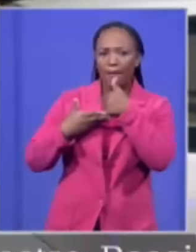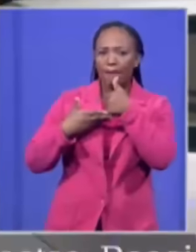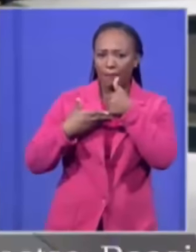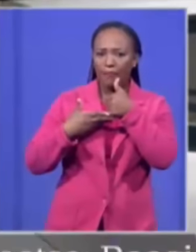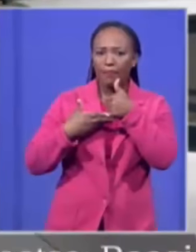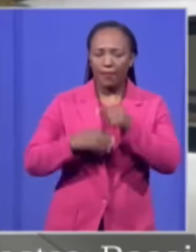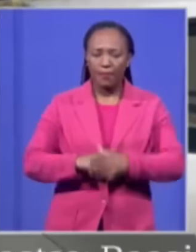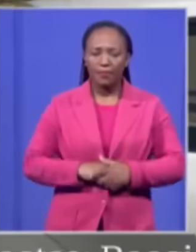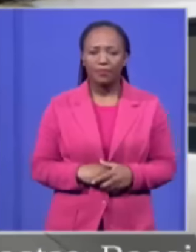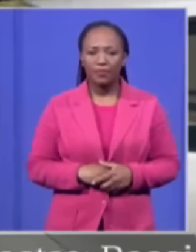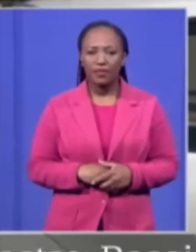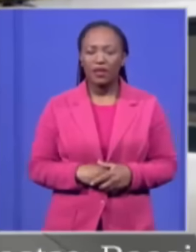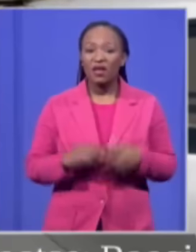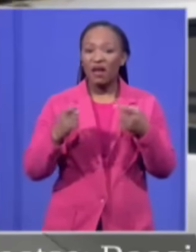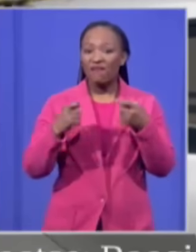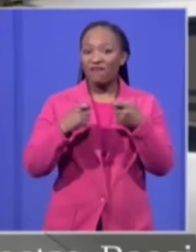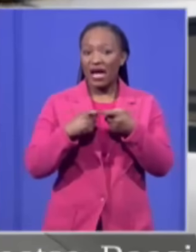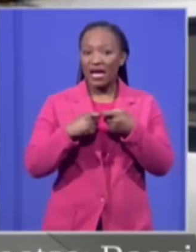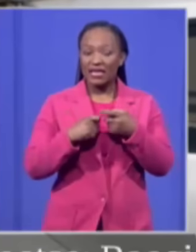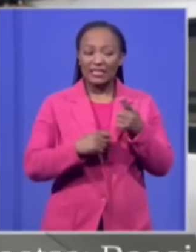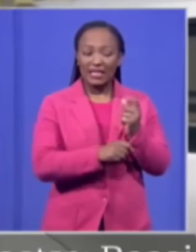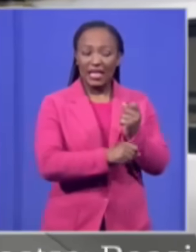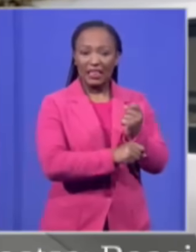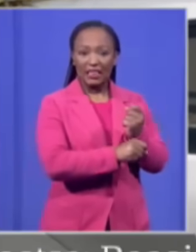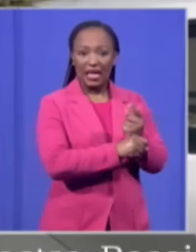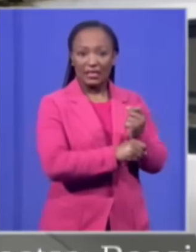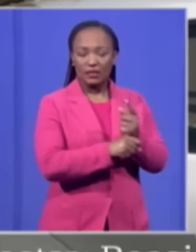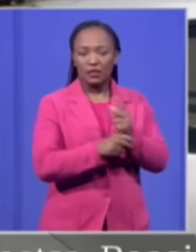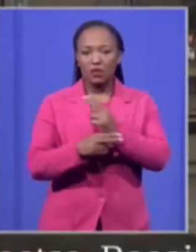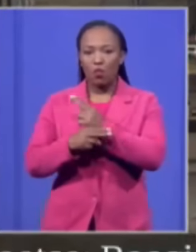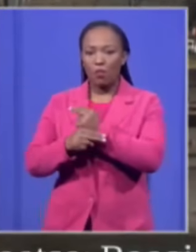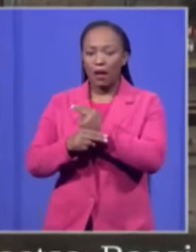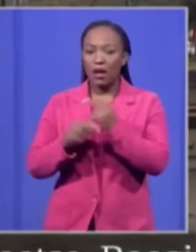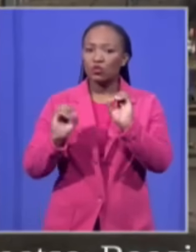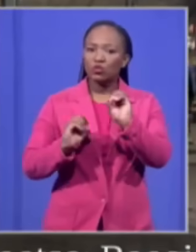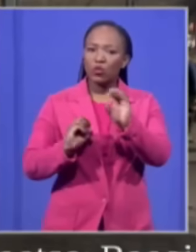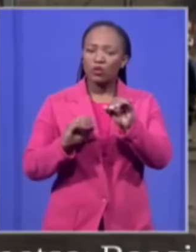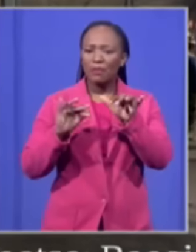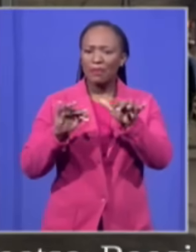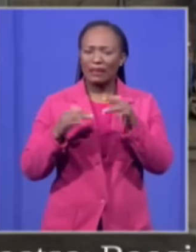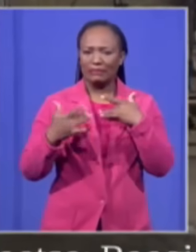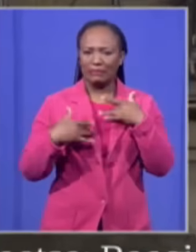Dintwa magareng ga bakgweetsi ba di-taxi le ba e-hailing di tlhobaetsa baagi ba Soweto.